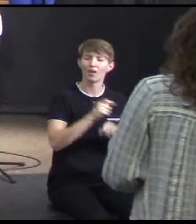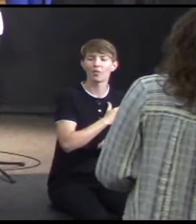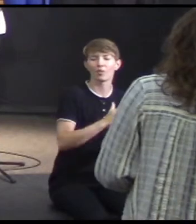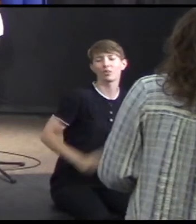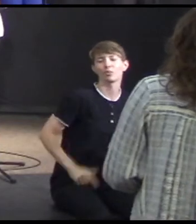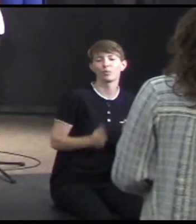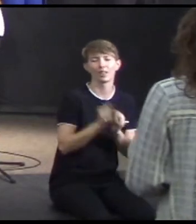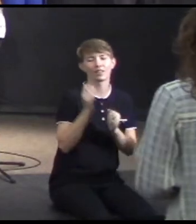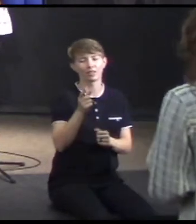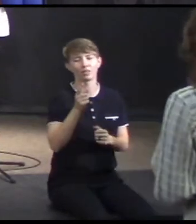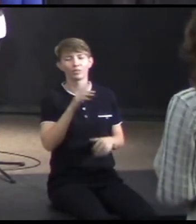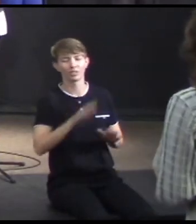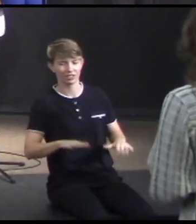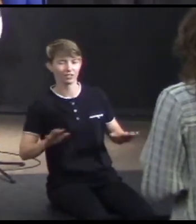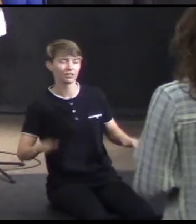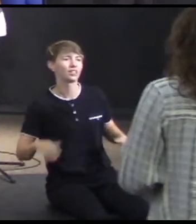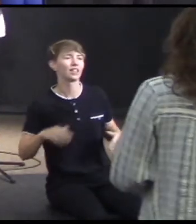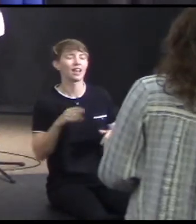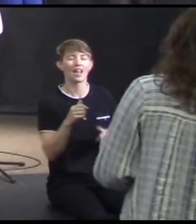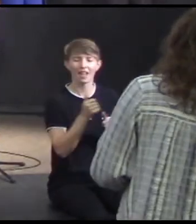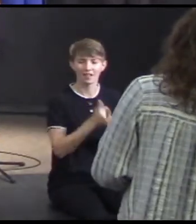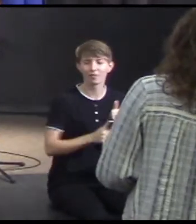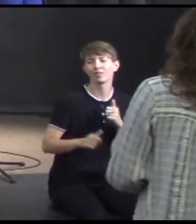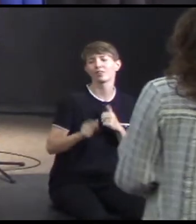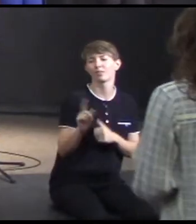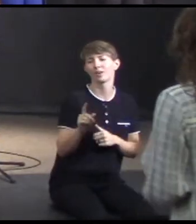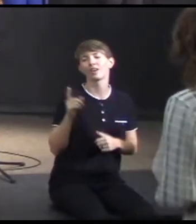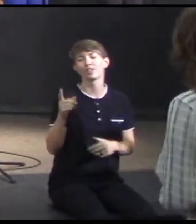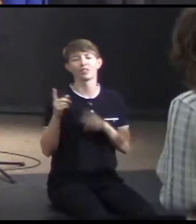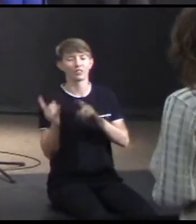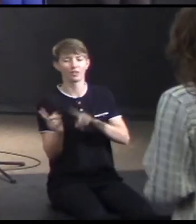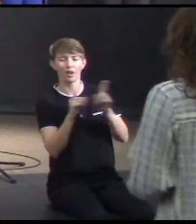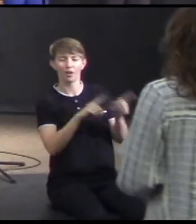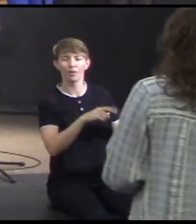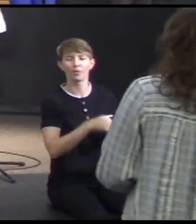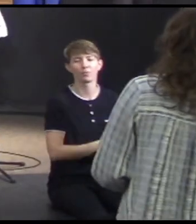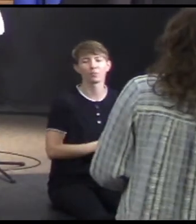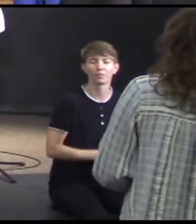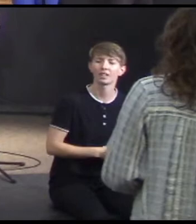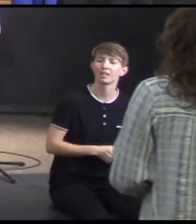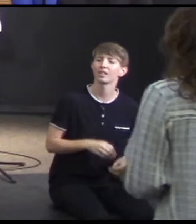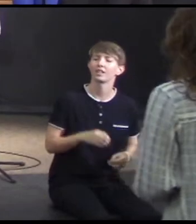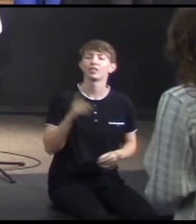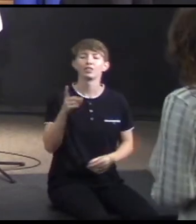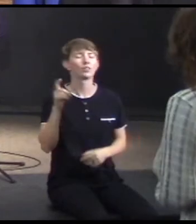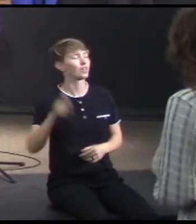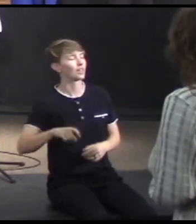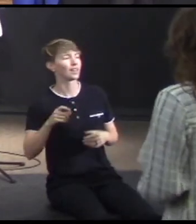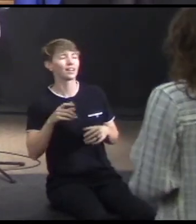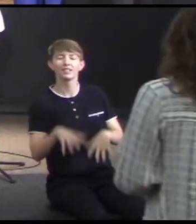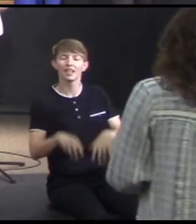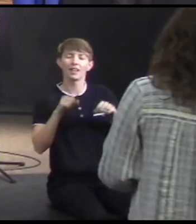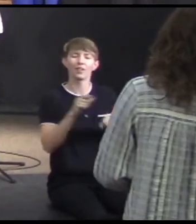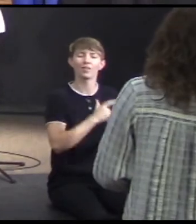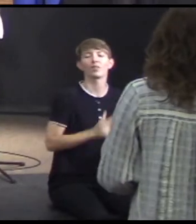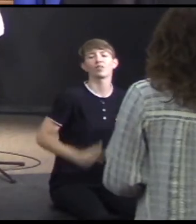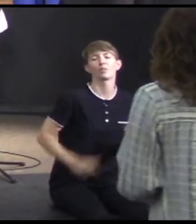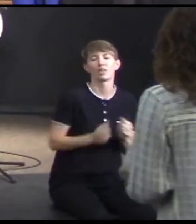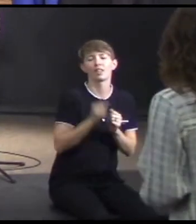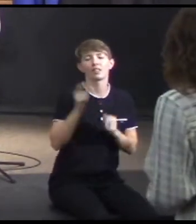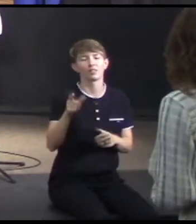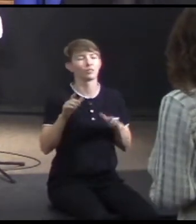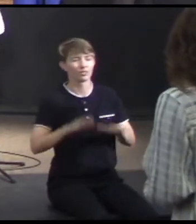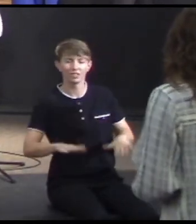the Lord with you, children, everywhere you go. You gotta take the